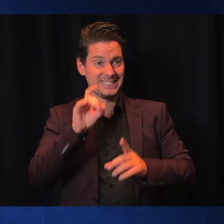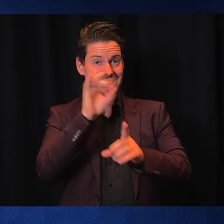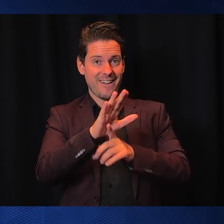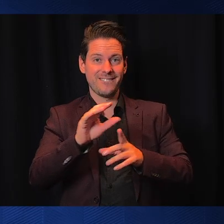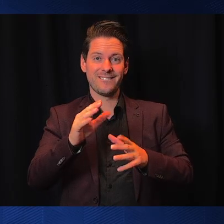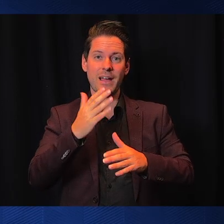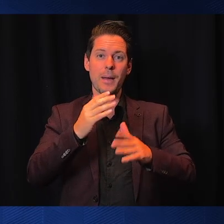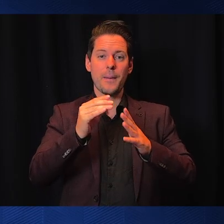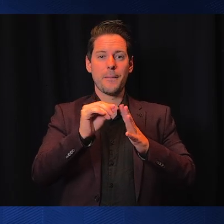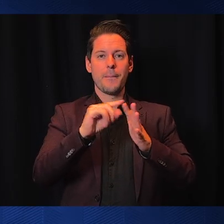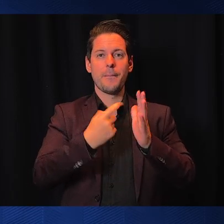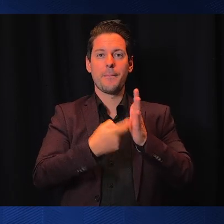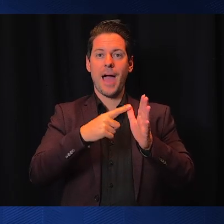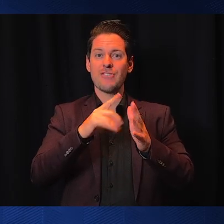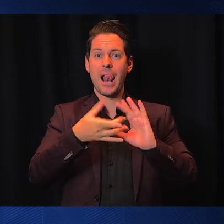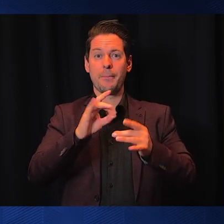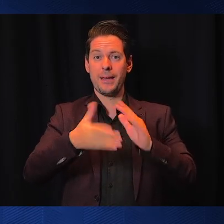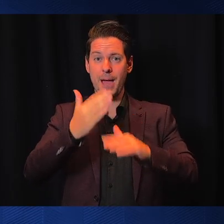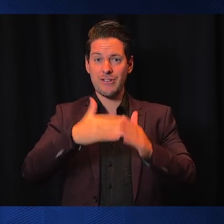Paralympic medalist winner.